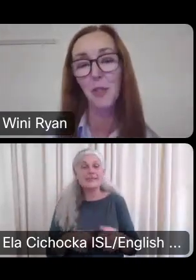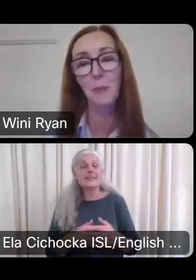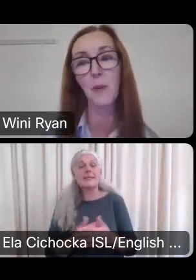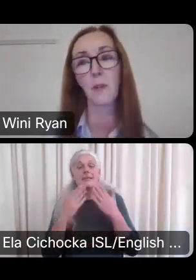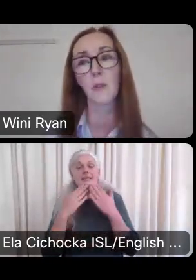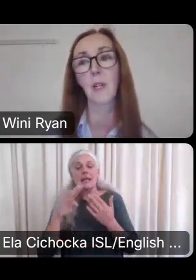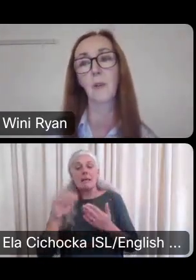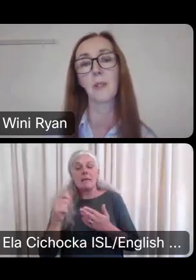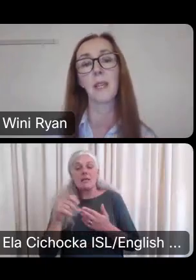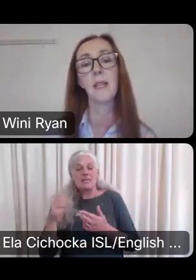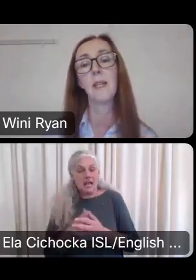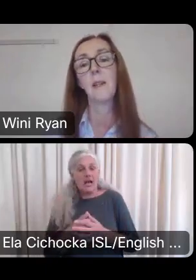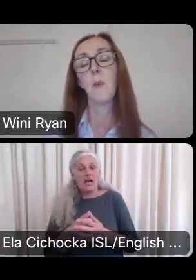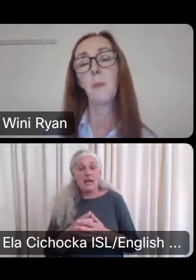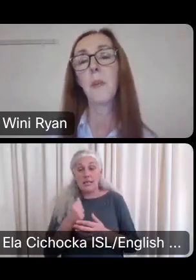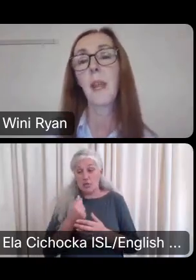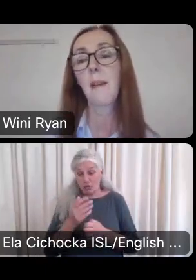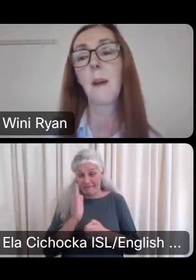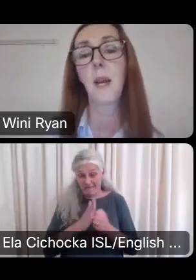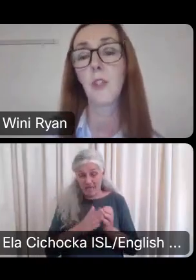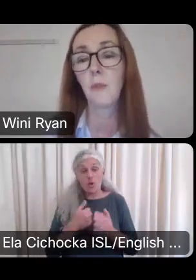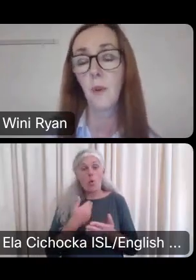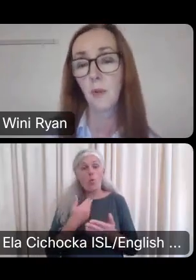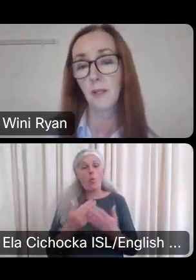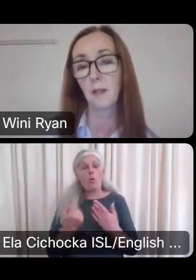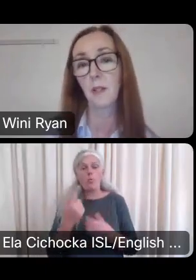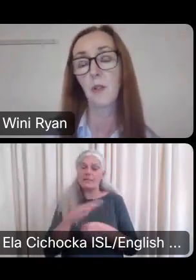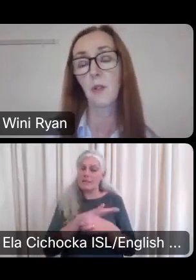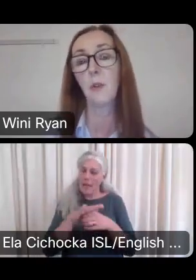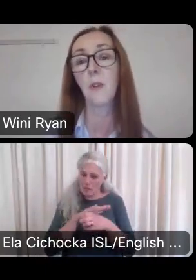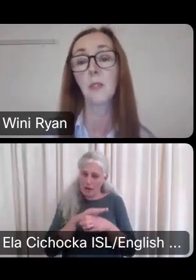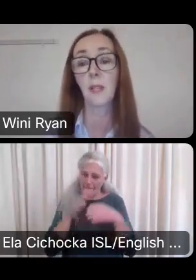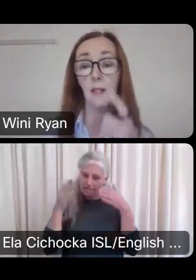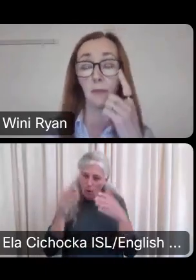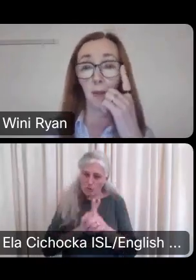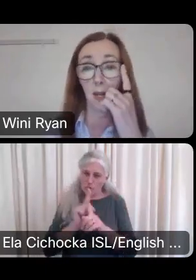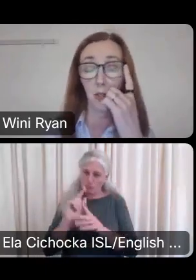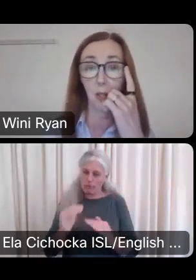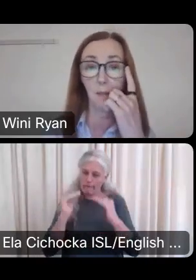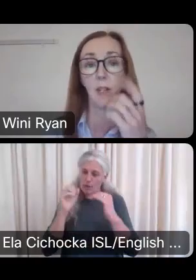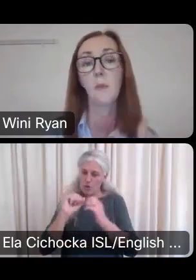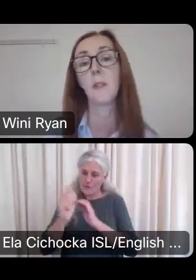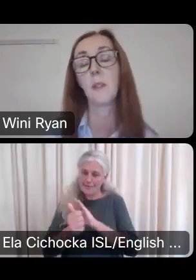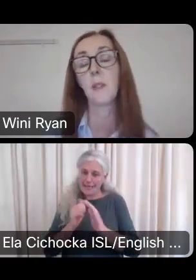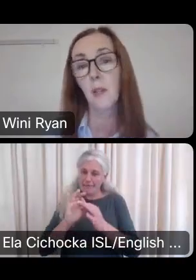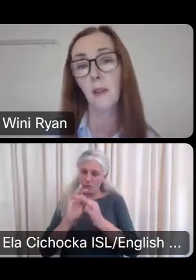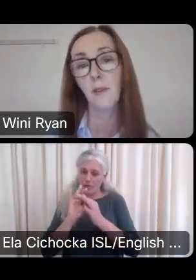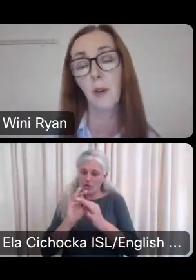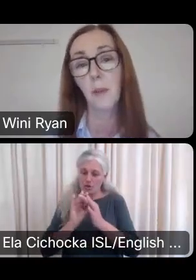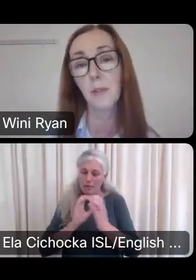So just before I go to closing, what one area might you focus on to improve your skills for relationship management?